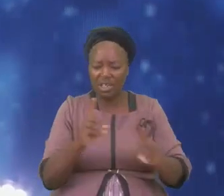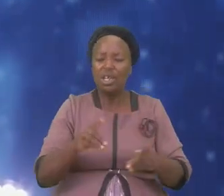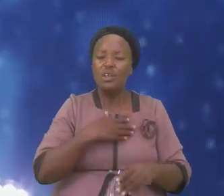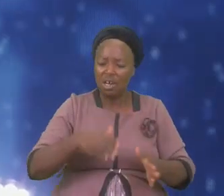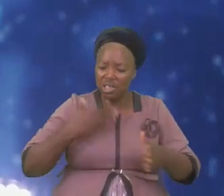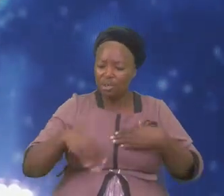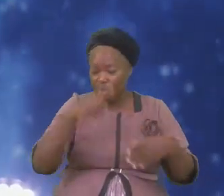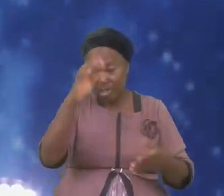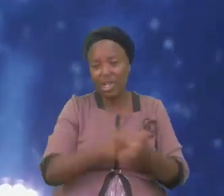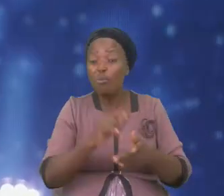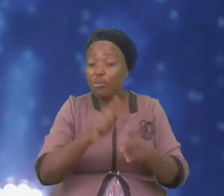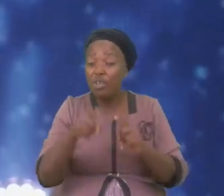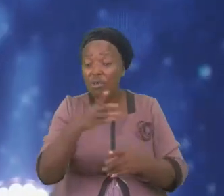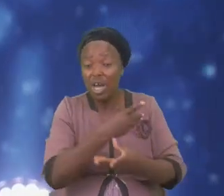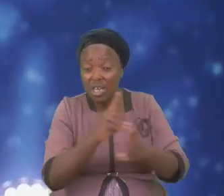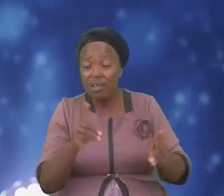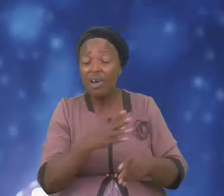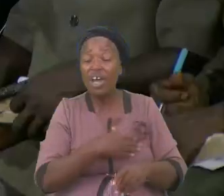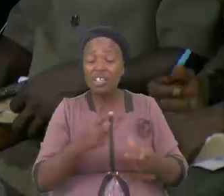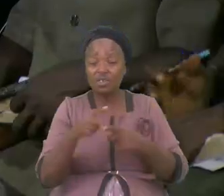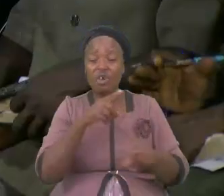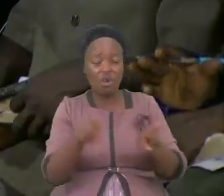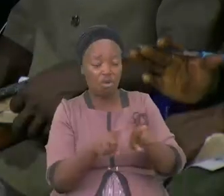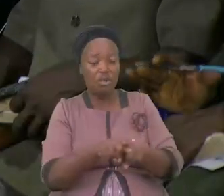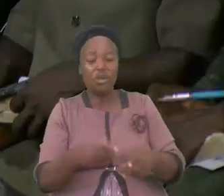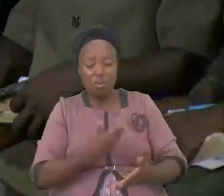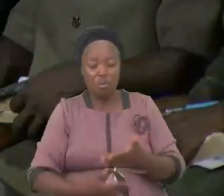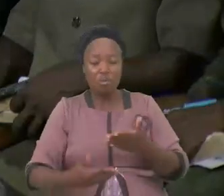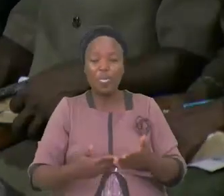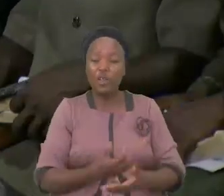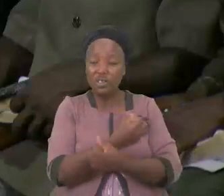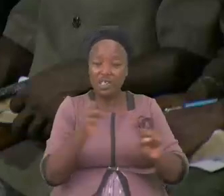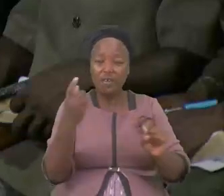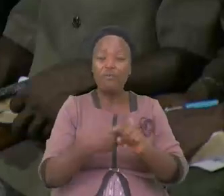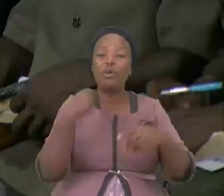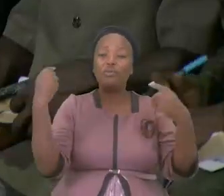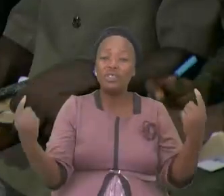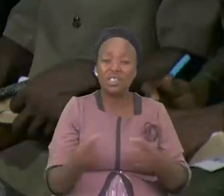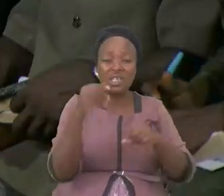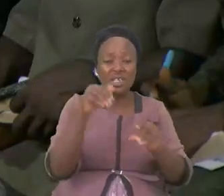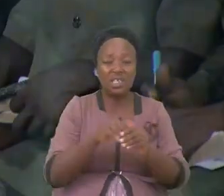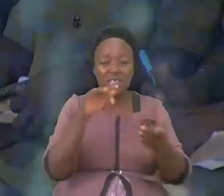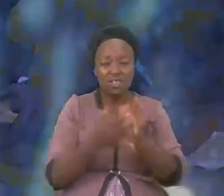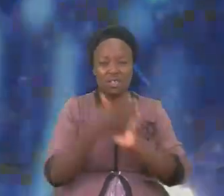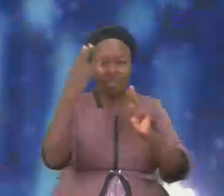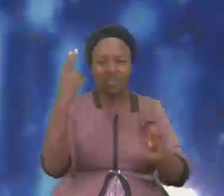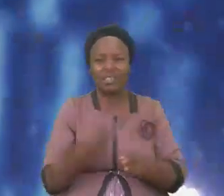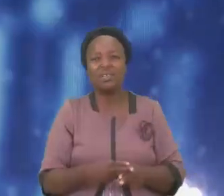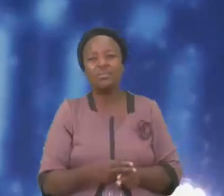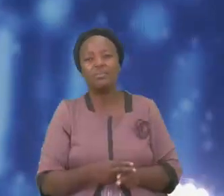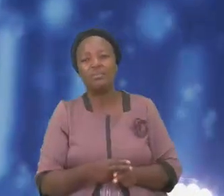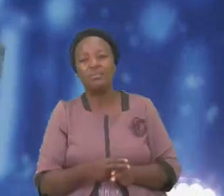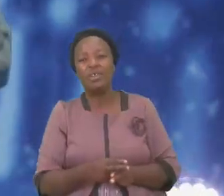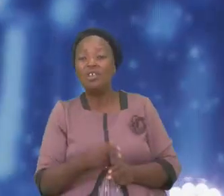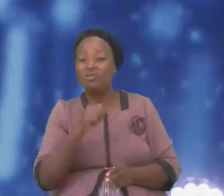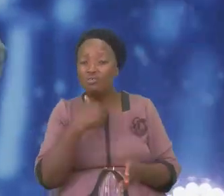born again in Jesus' name. Amen. Notwithstanding in this, you just know that the spirits are subject